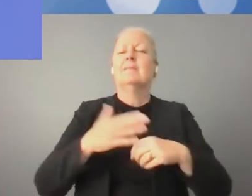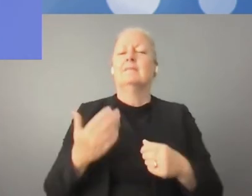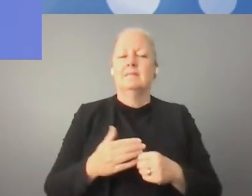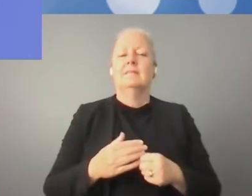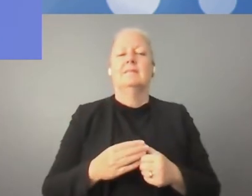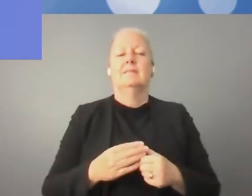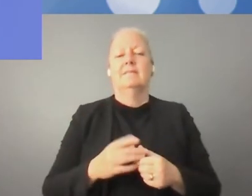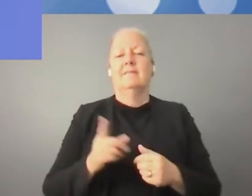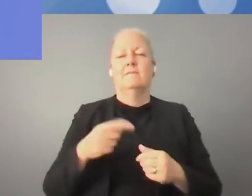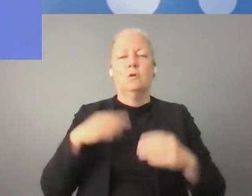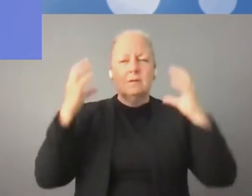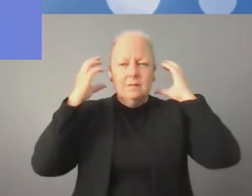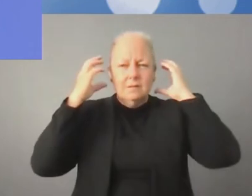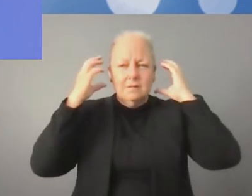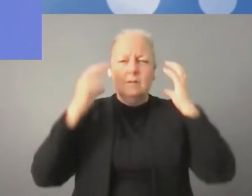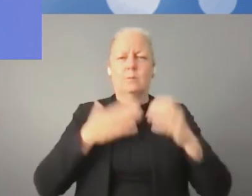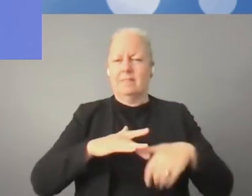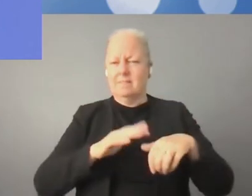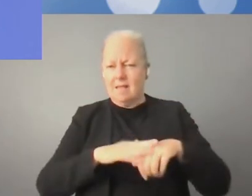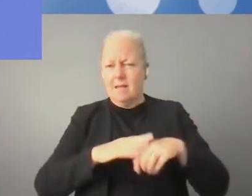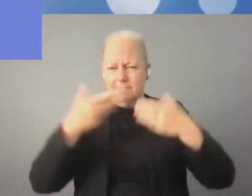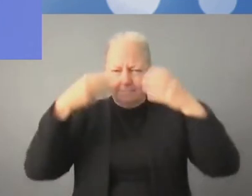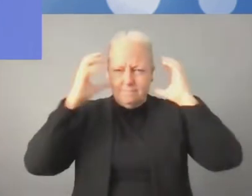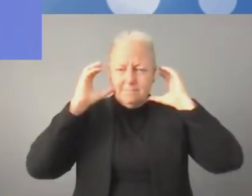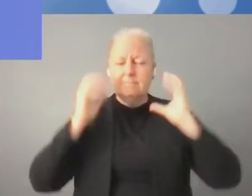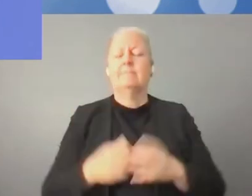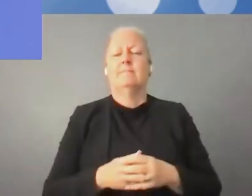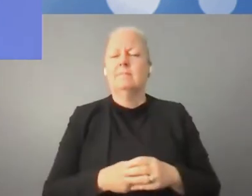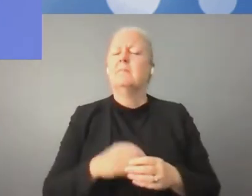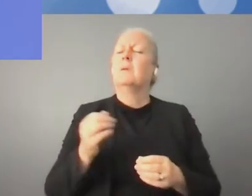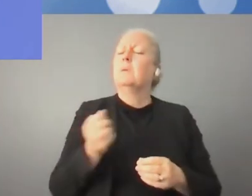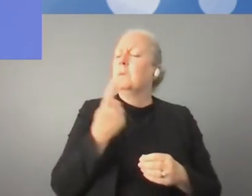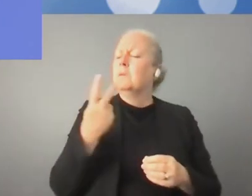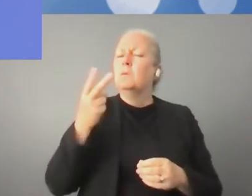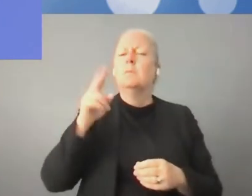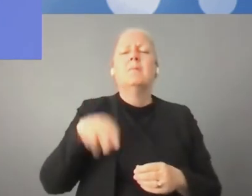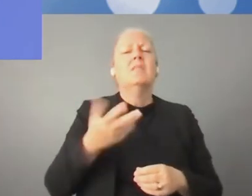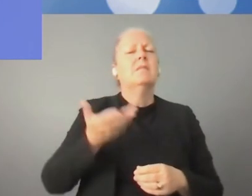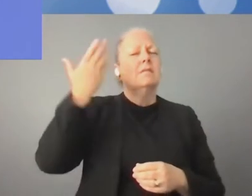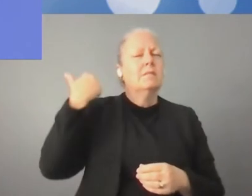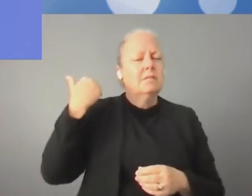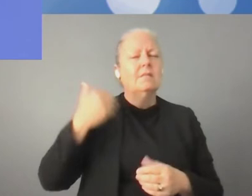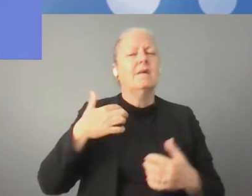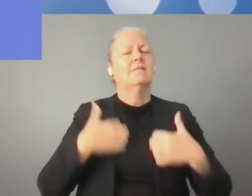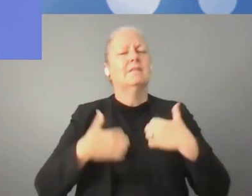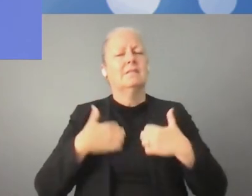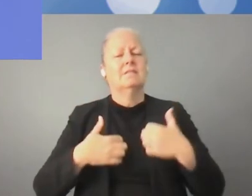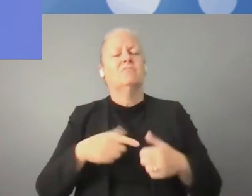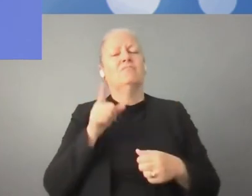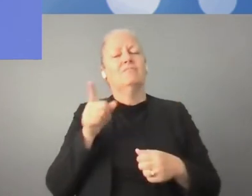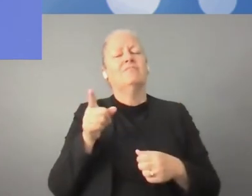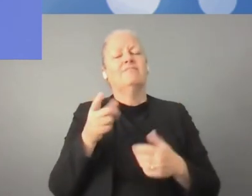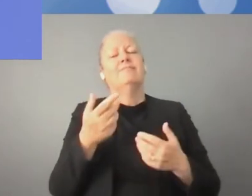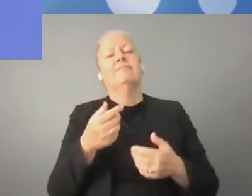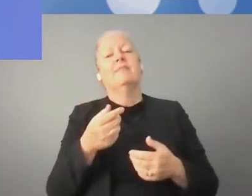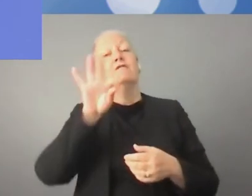uh headsets and i remember a few few months ago there was a very interesting conference in france viva tech and two subjects